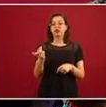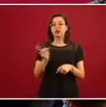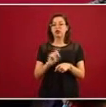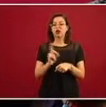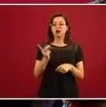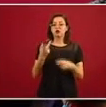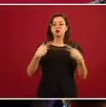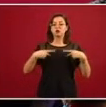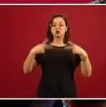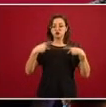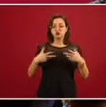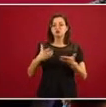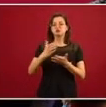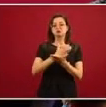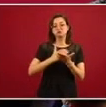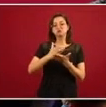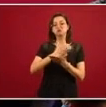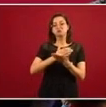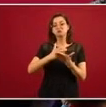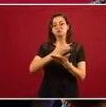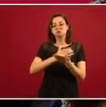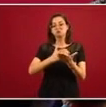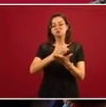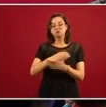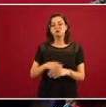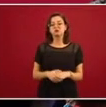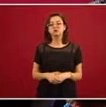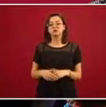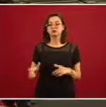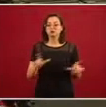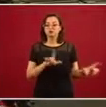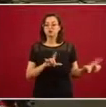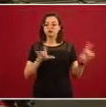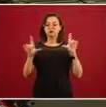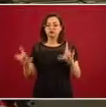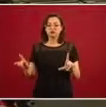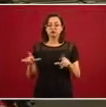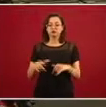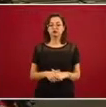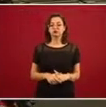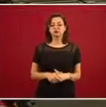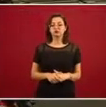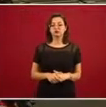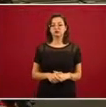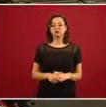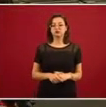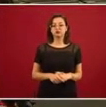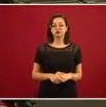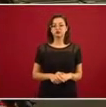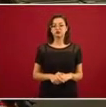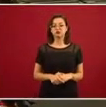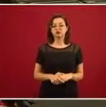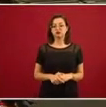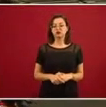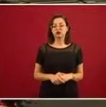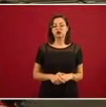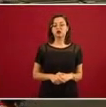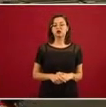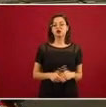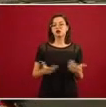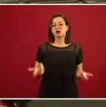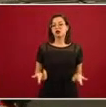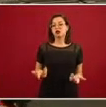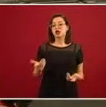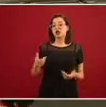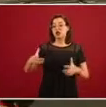what we've seen is this proportion is stable, and the good news is more and more people are recovering from this disease every